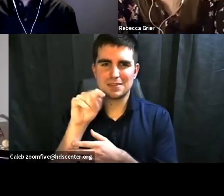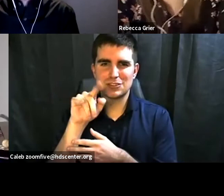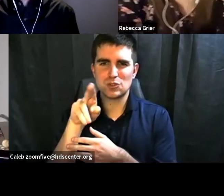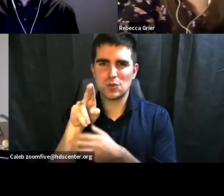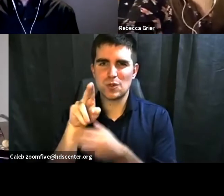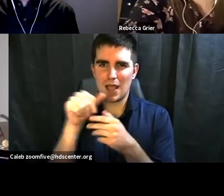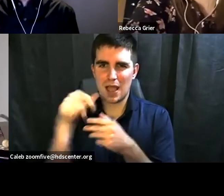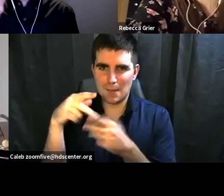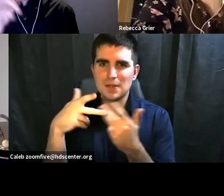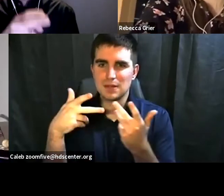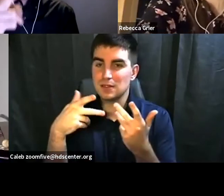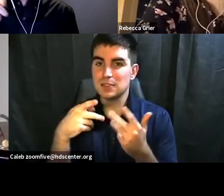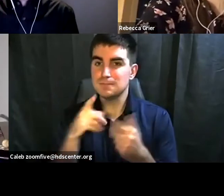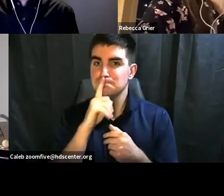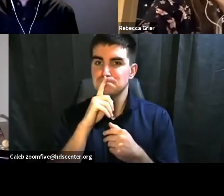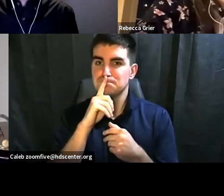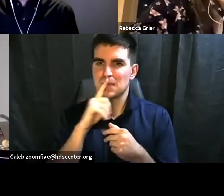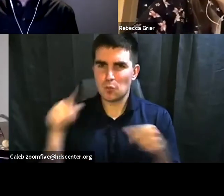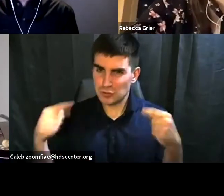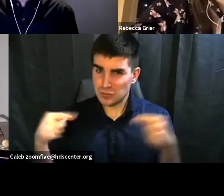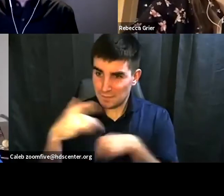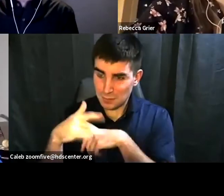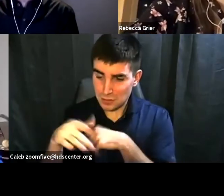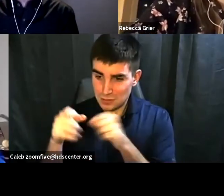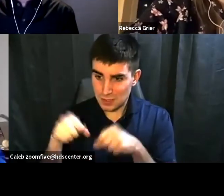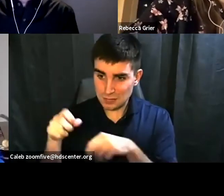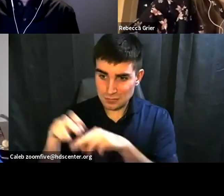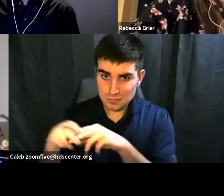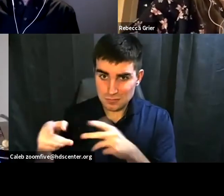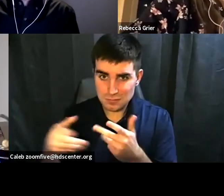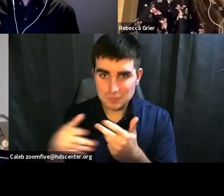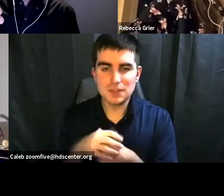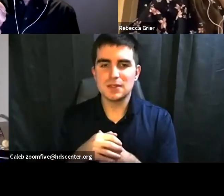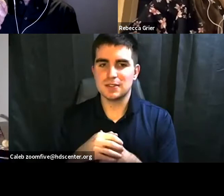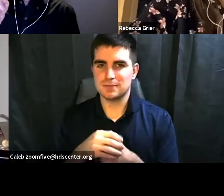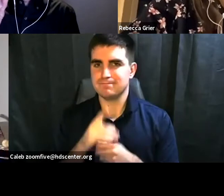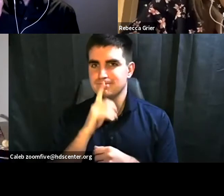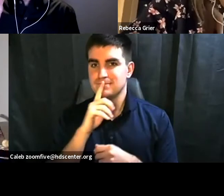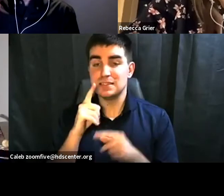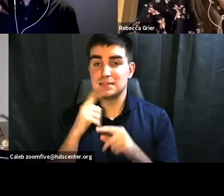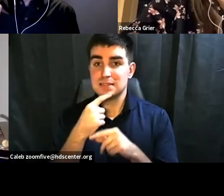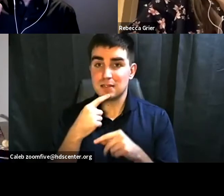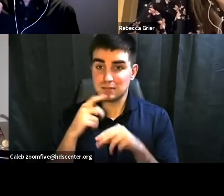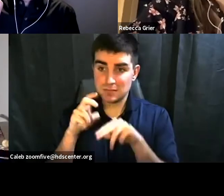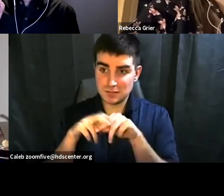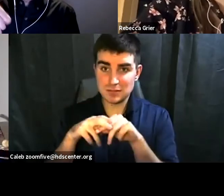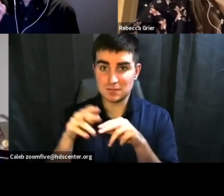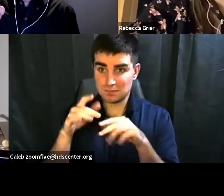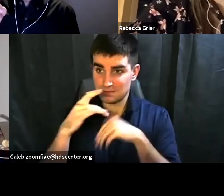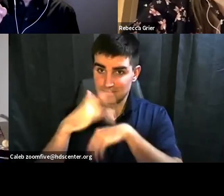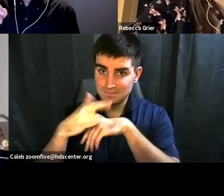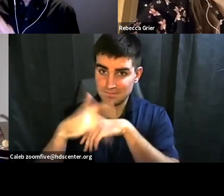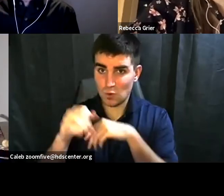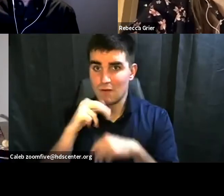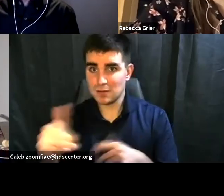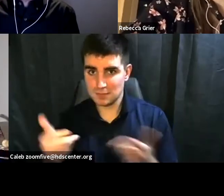It said, how full was it? And had ratings about the seat fullness. So this approach led